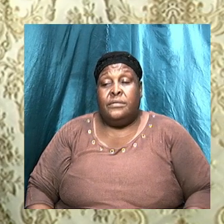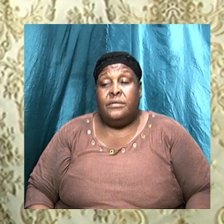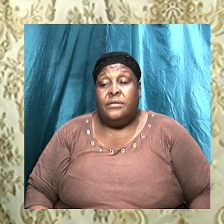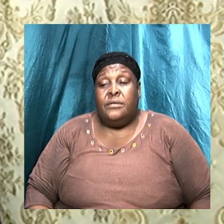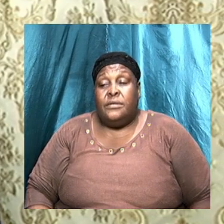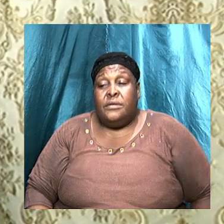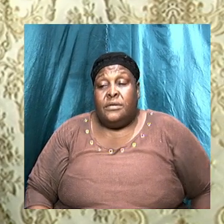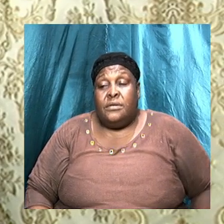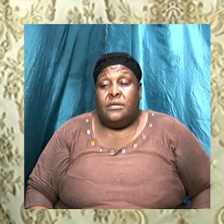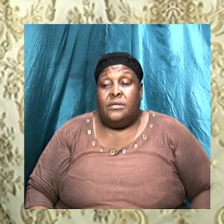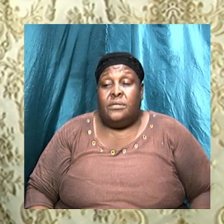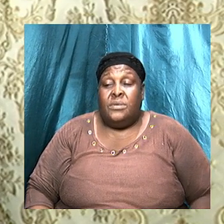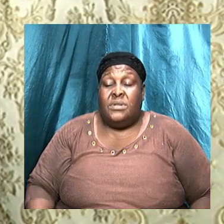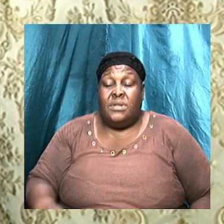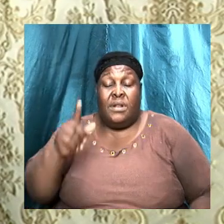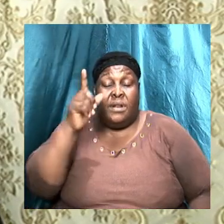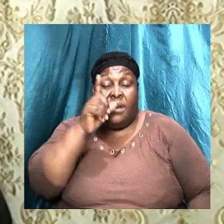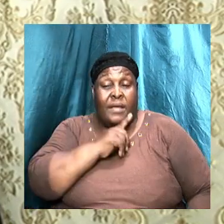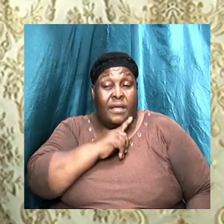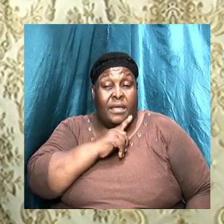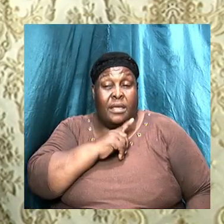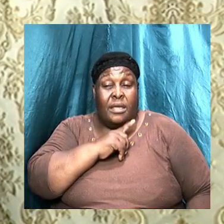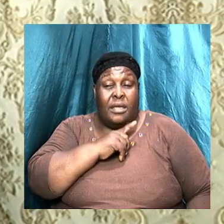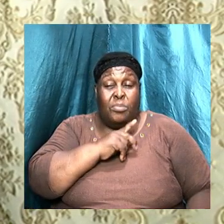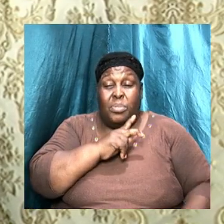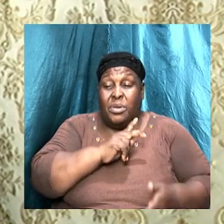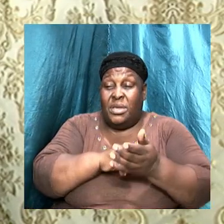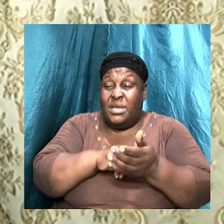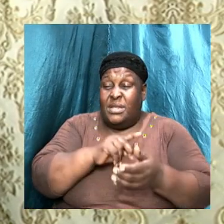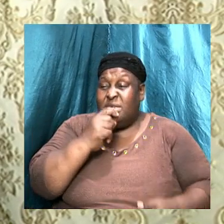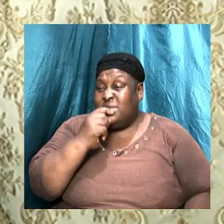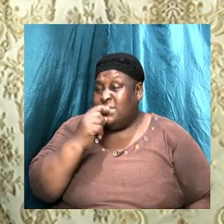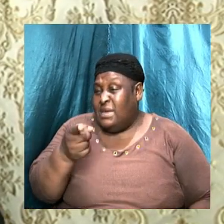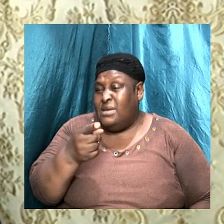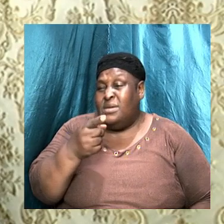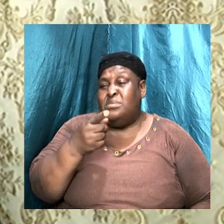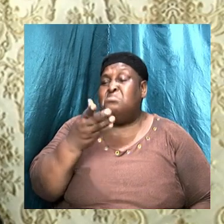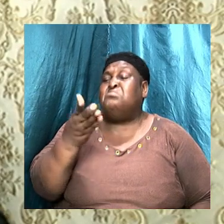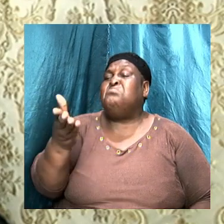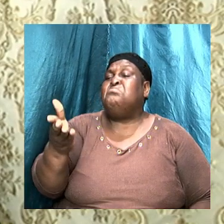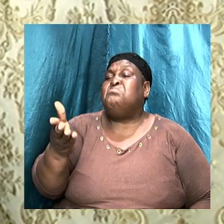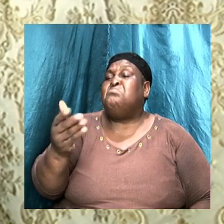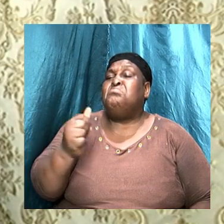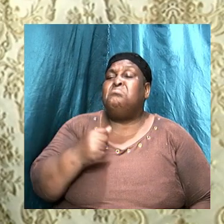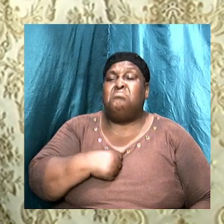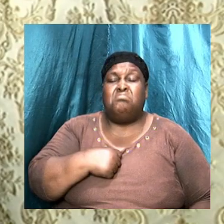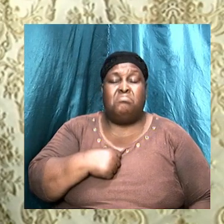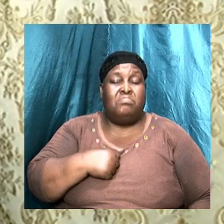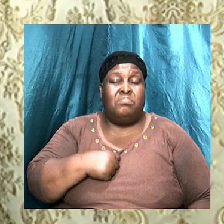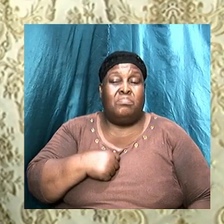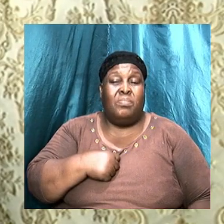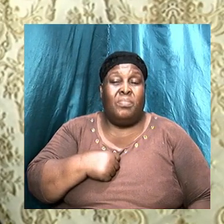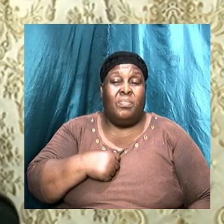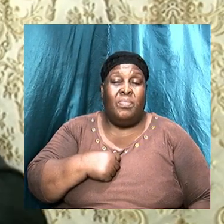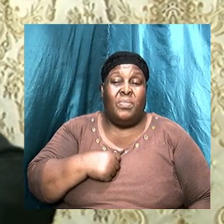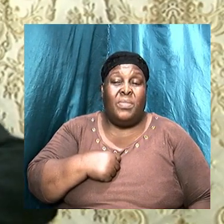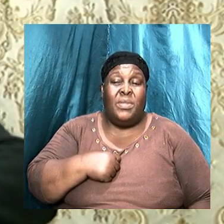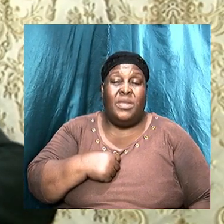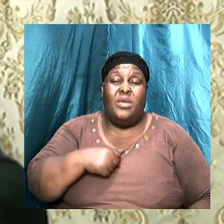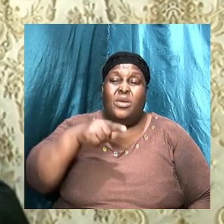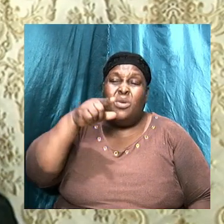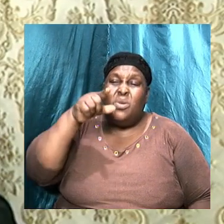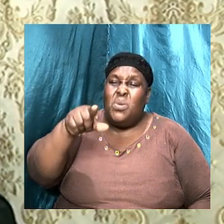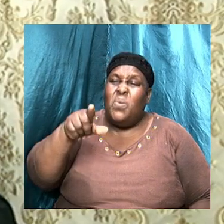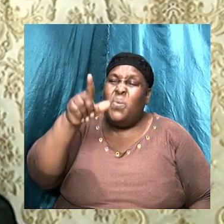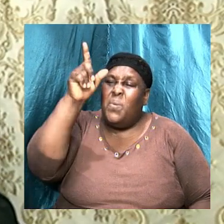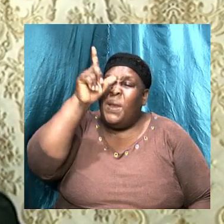And, when they lie, Peter said to them, first of all, he said in verse 3, that you